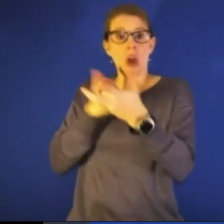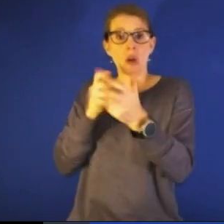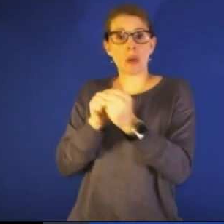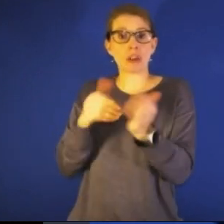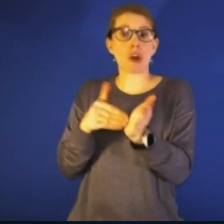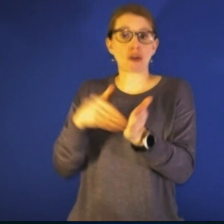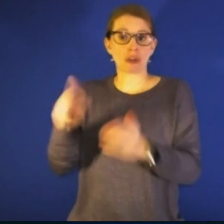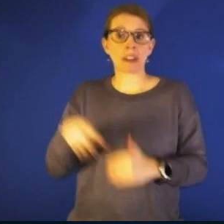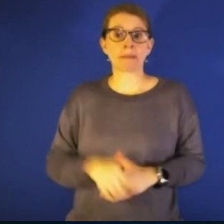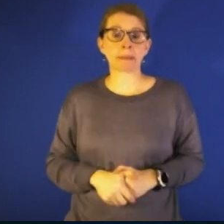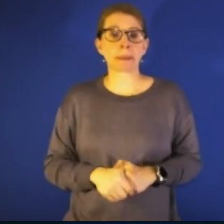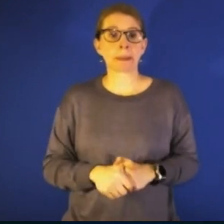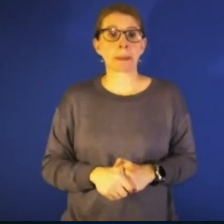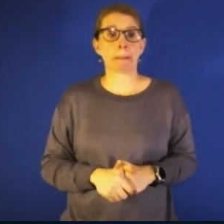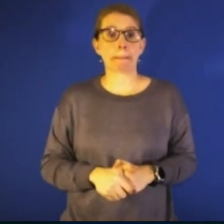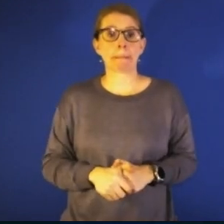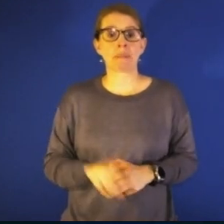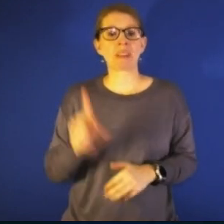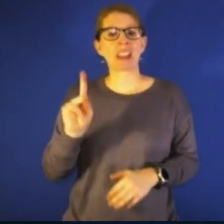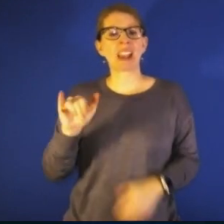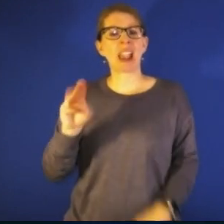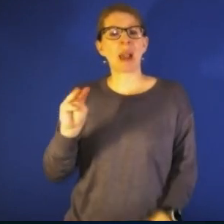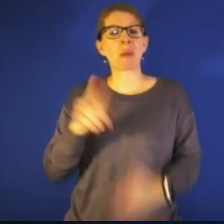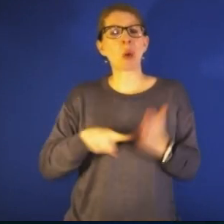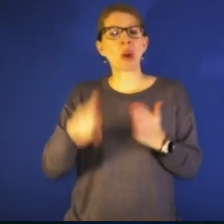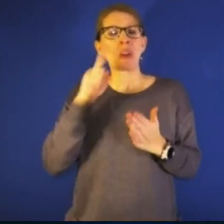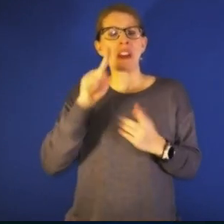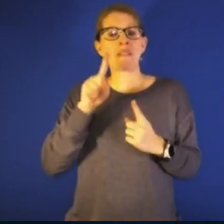Yeah. Kim, what do you think it'll mean for HCA?